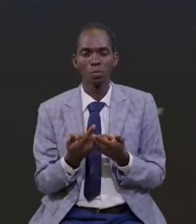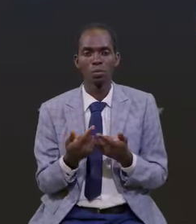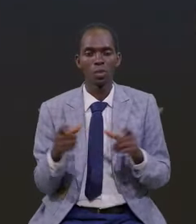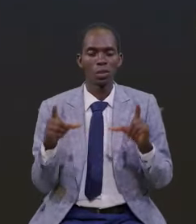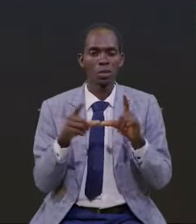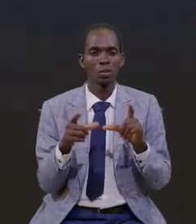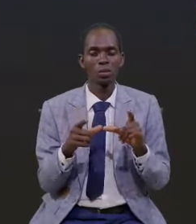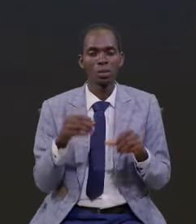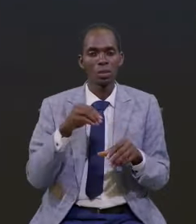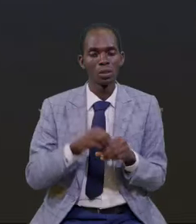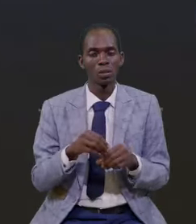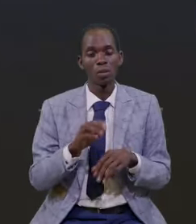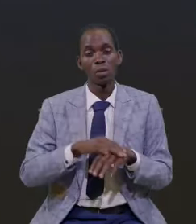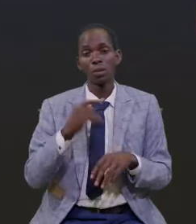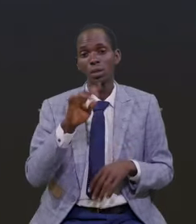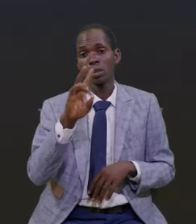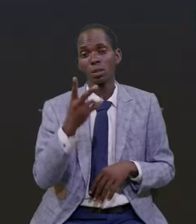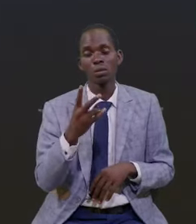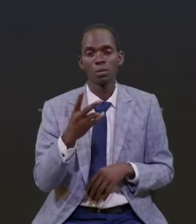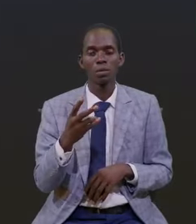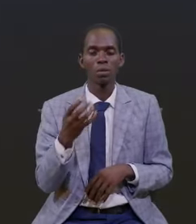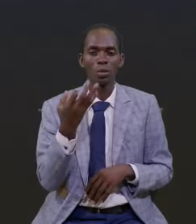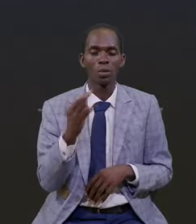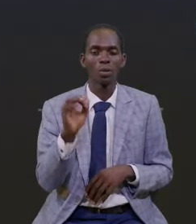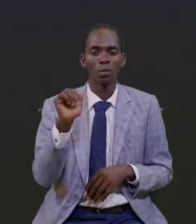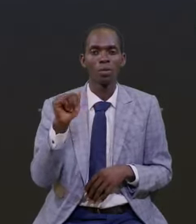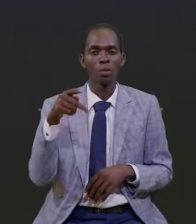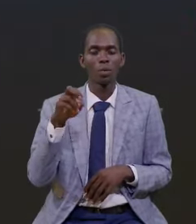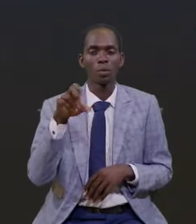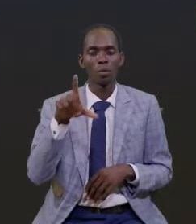very special program, Convert Banquet.